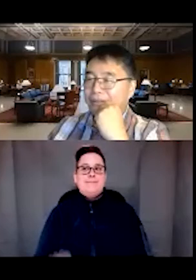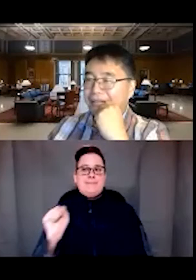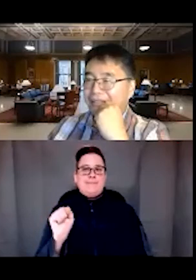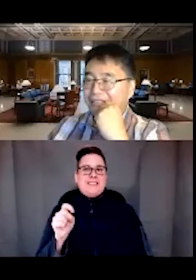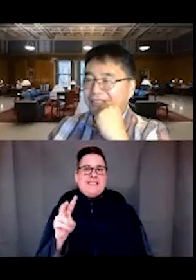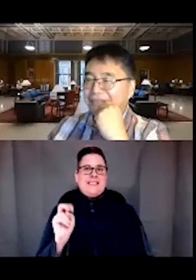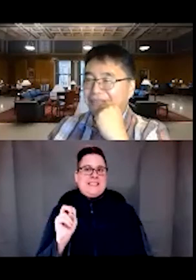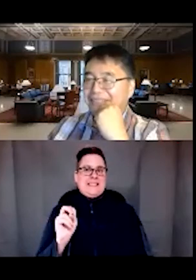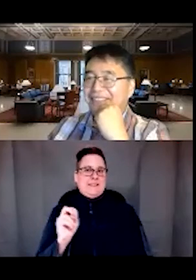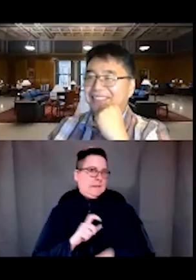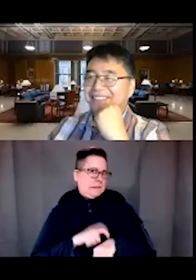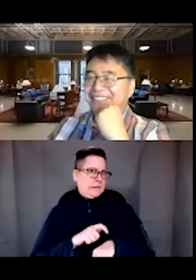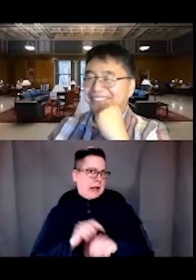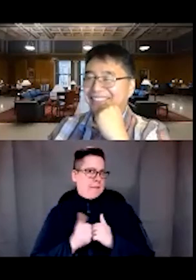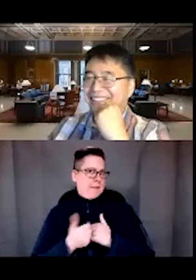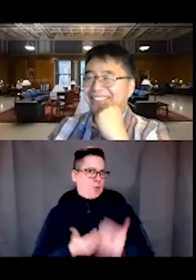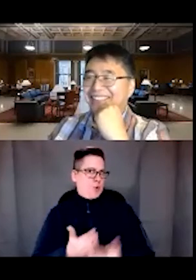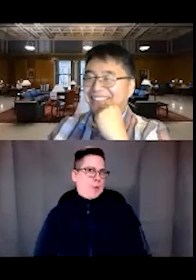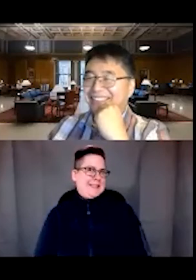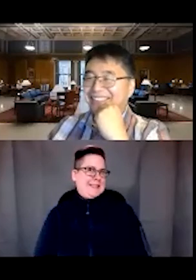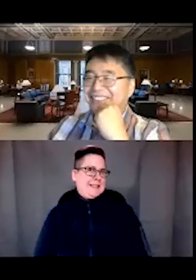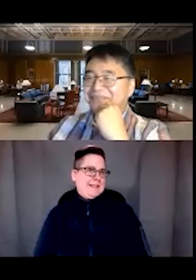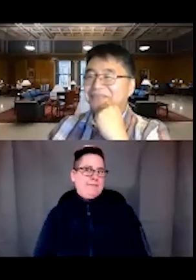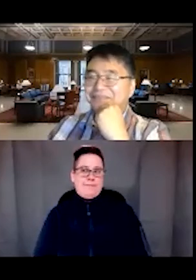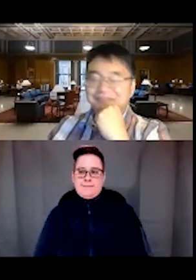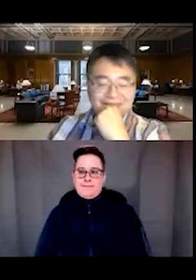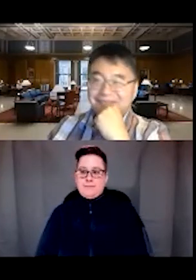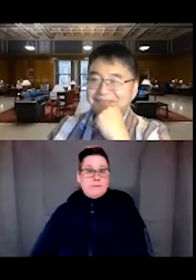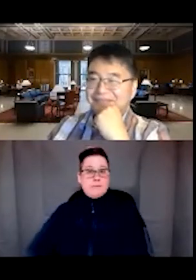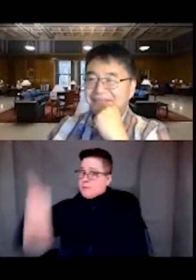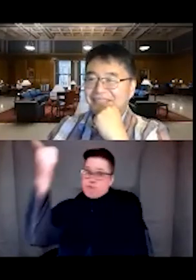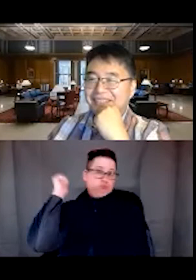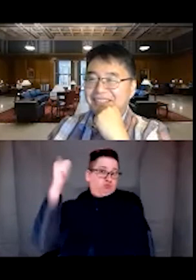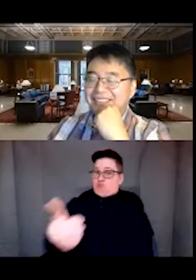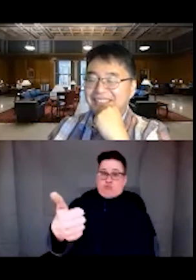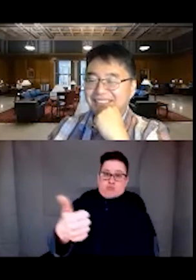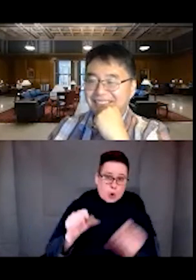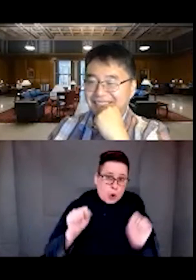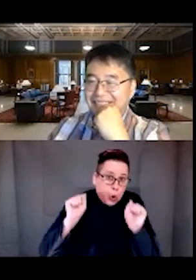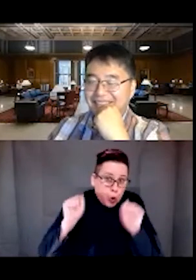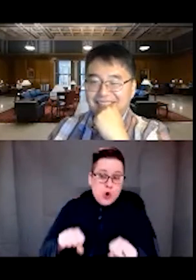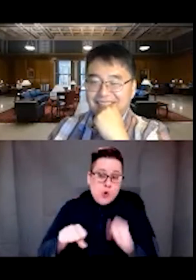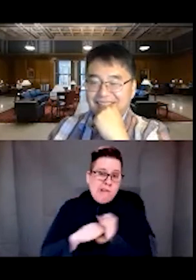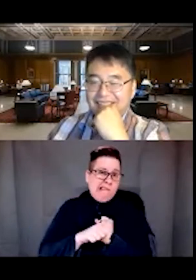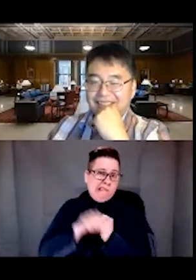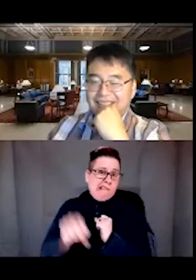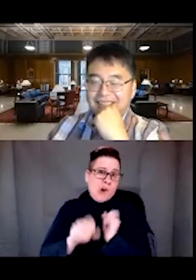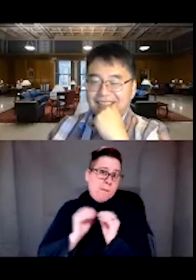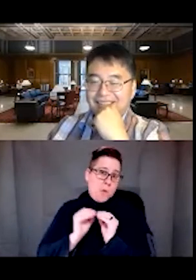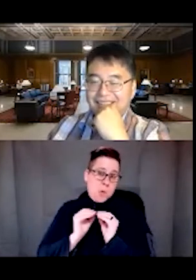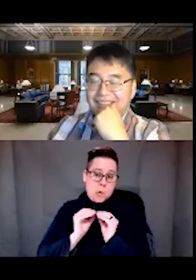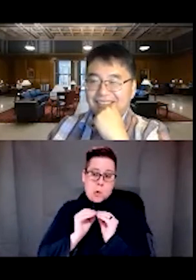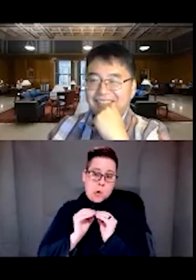doing on my time? Doing very well. You could even go for another, you